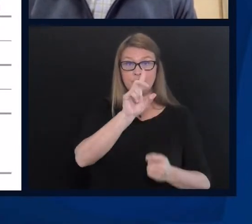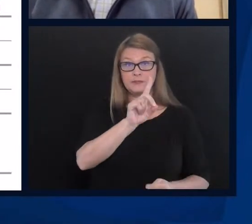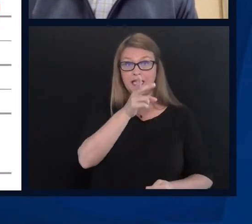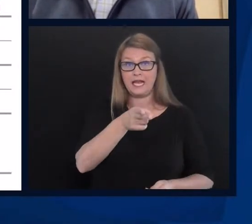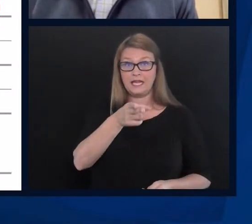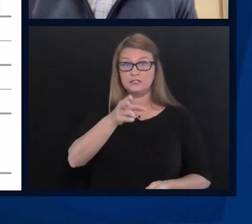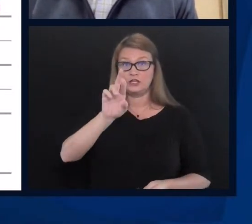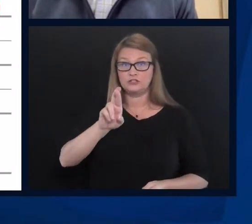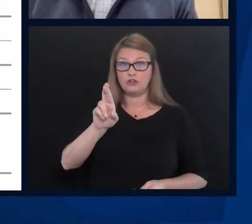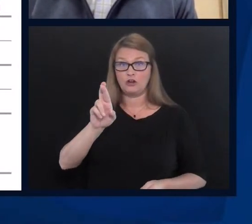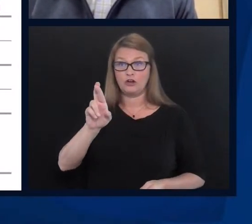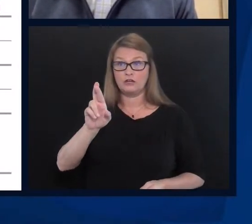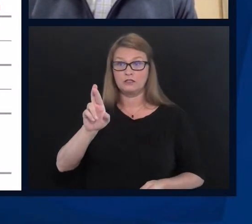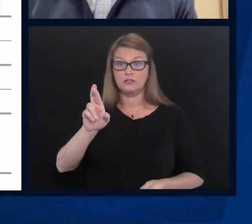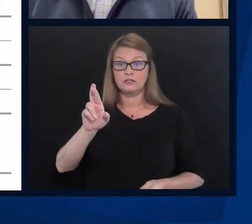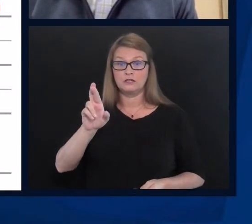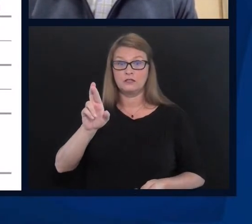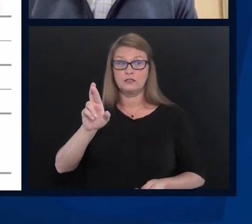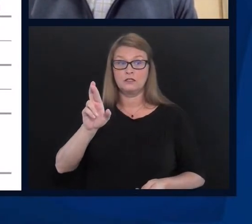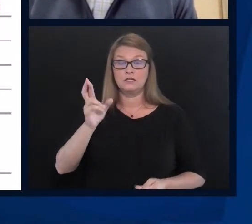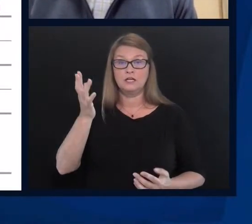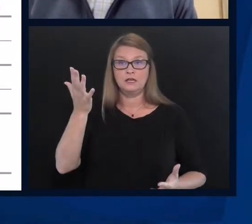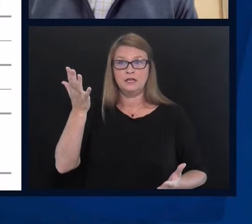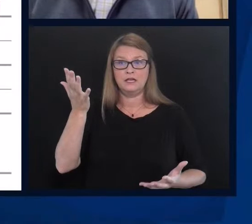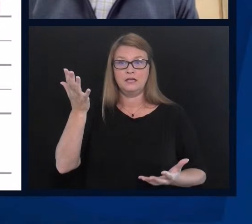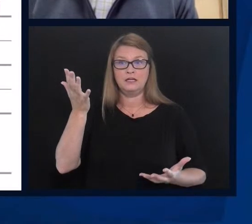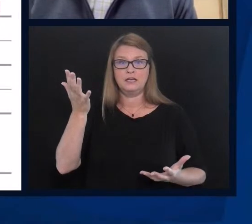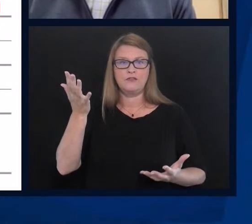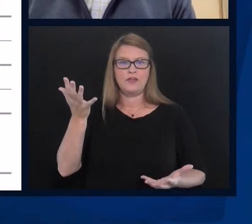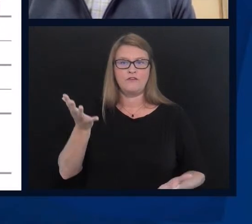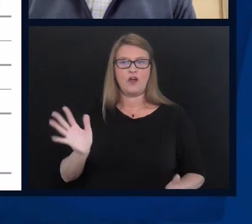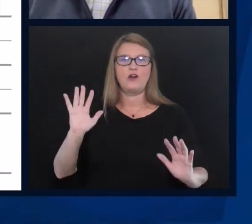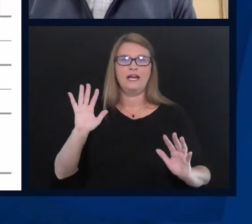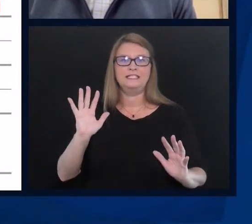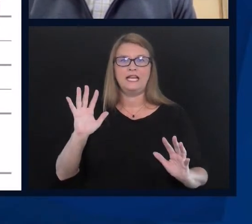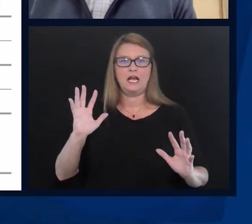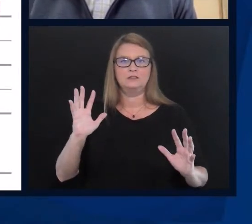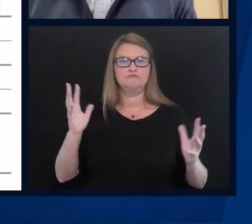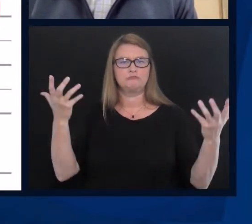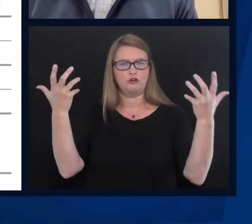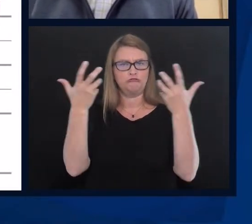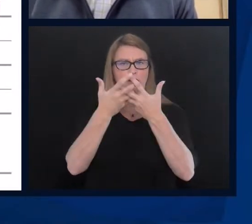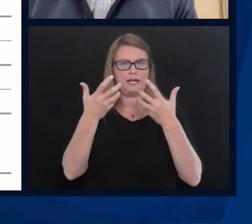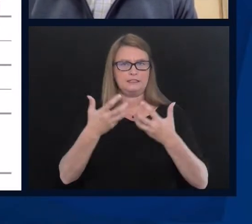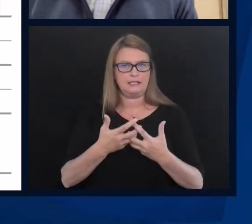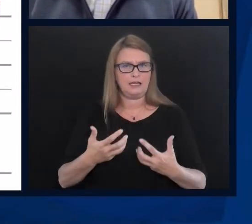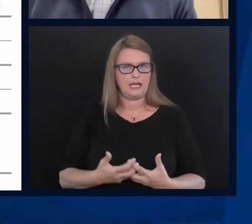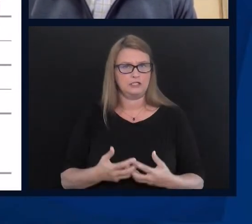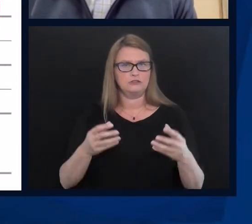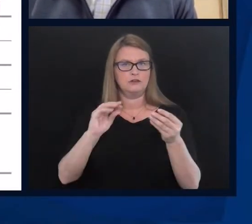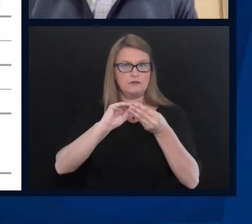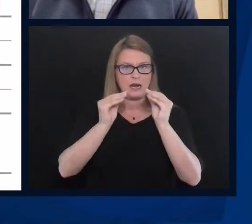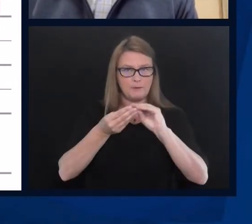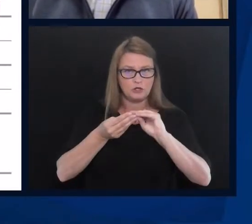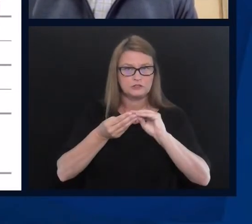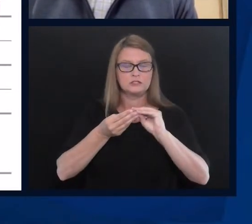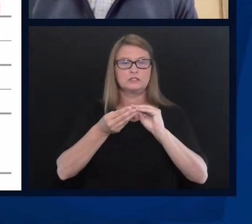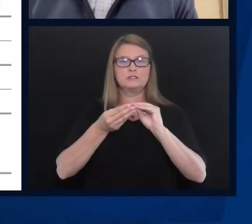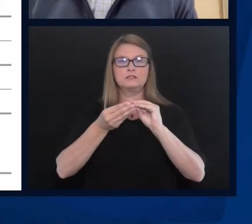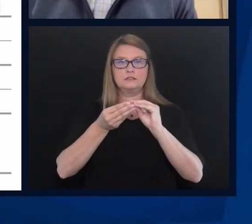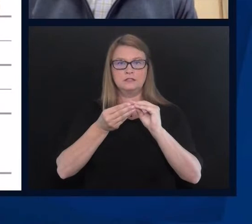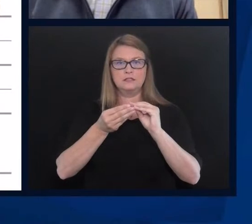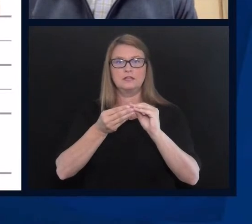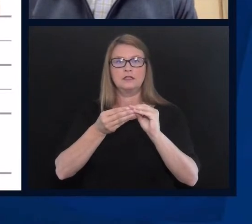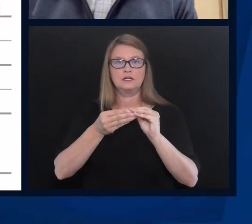DHHR, they have done a reconciliation of numbers based on